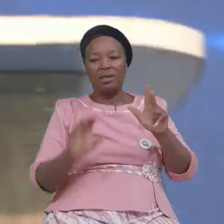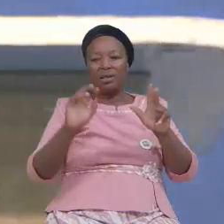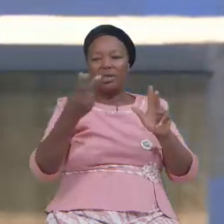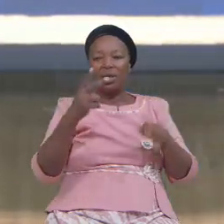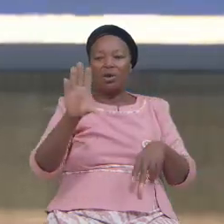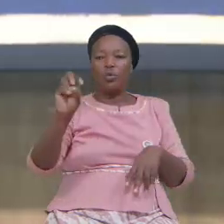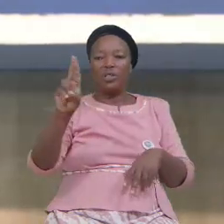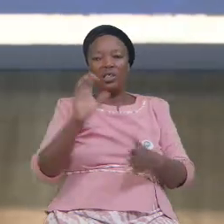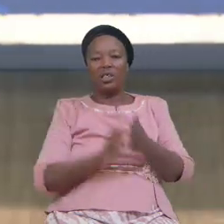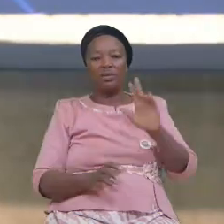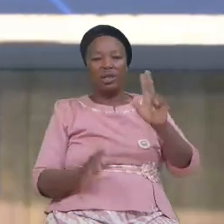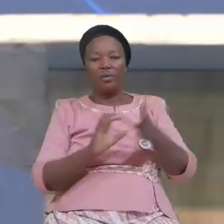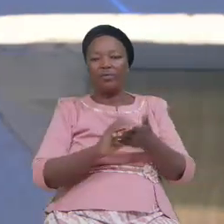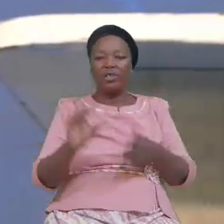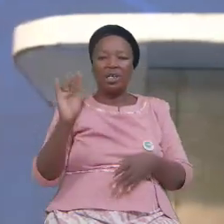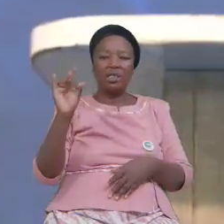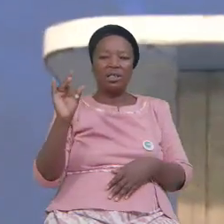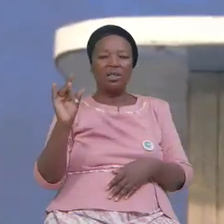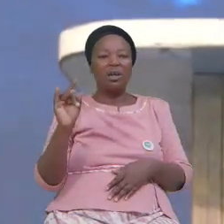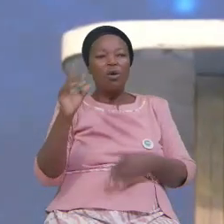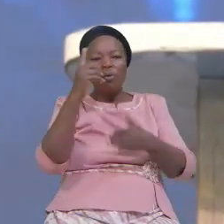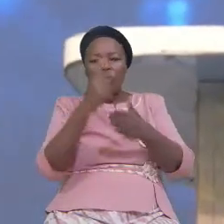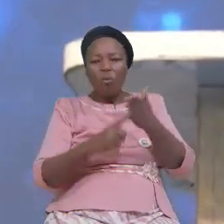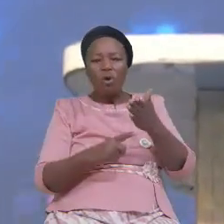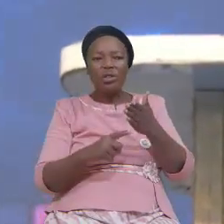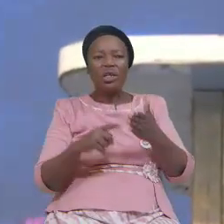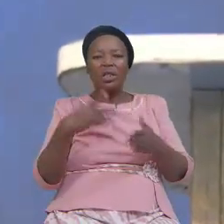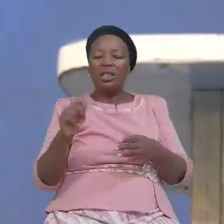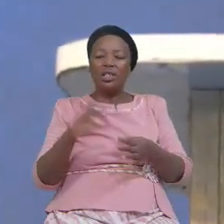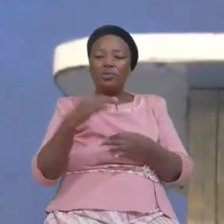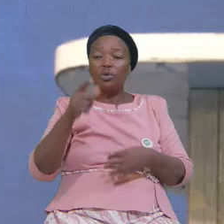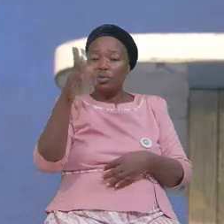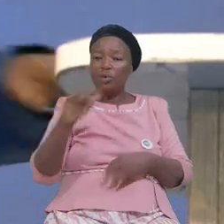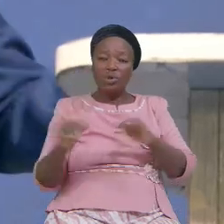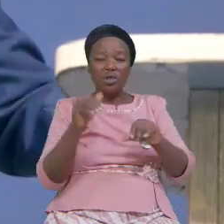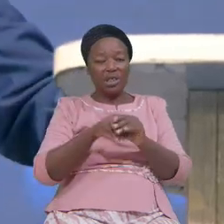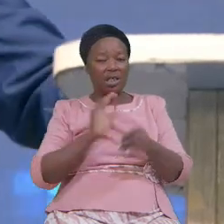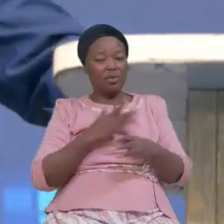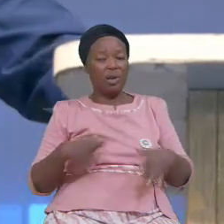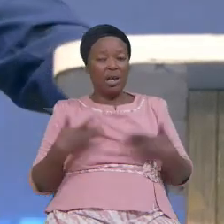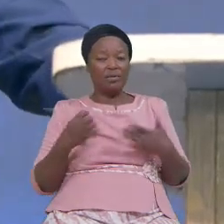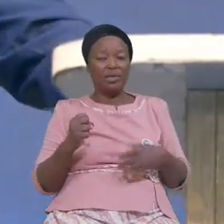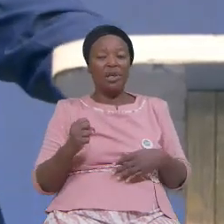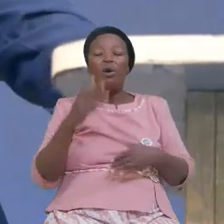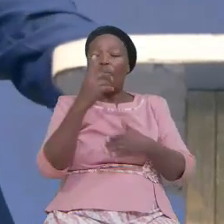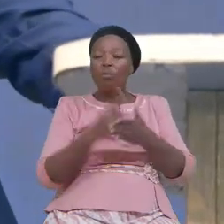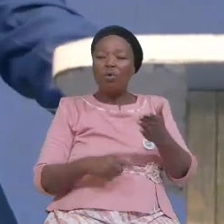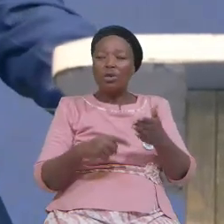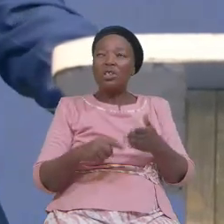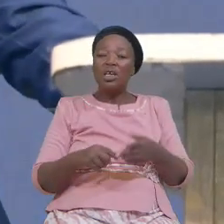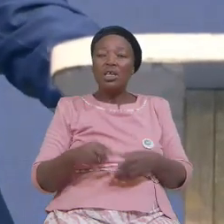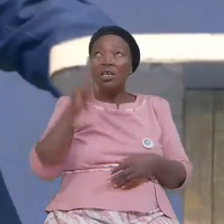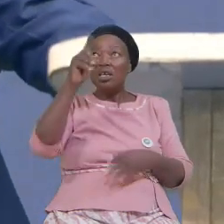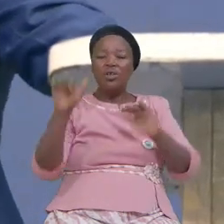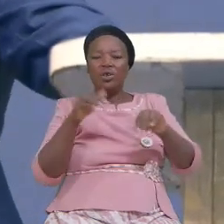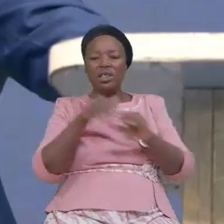18. Watch the Spirit of God does in our lives. What he does in our